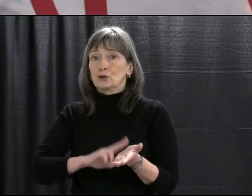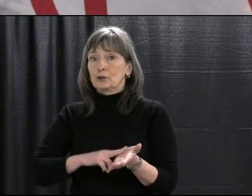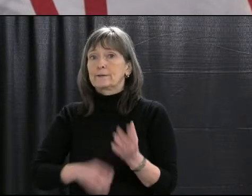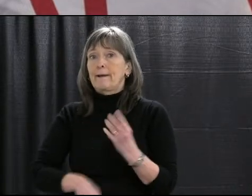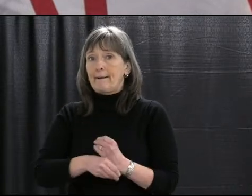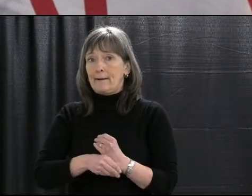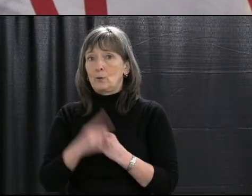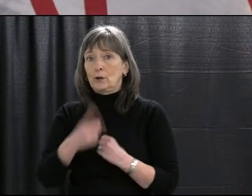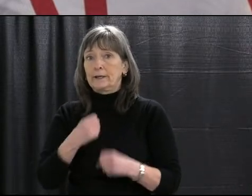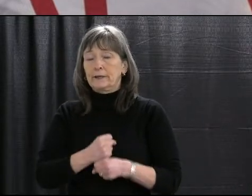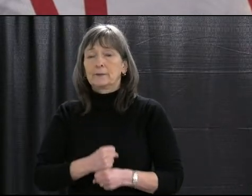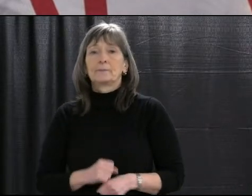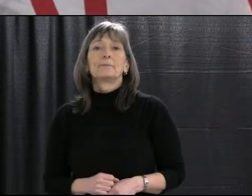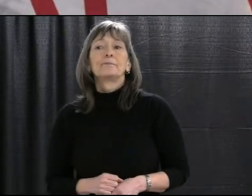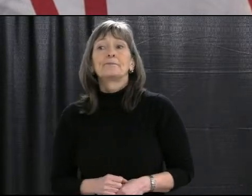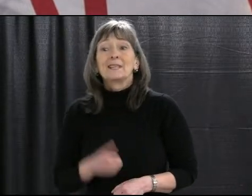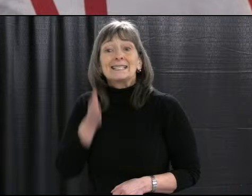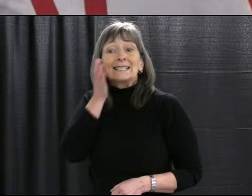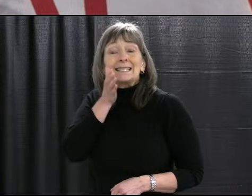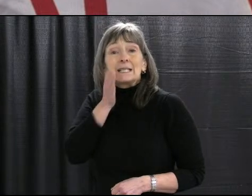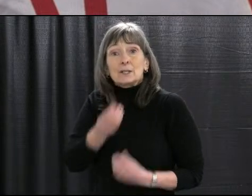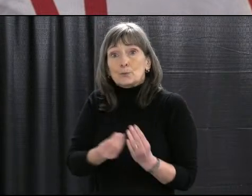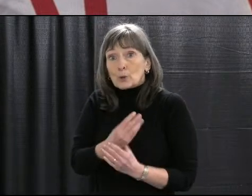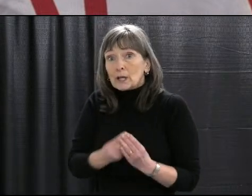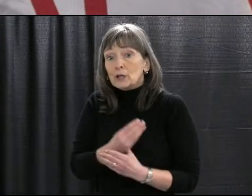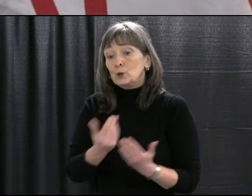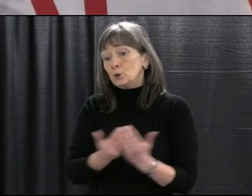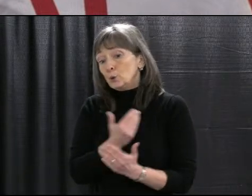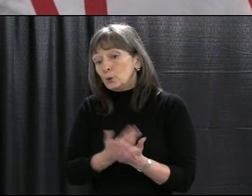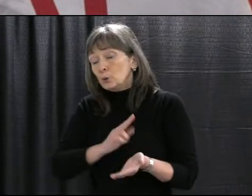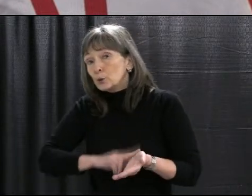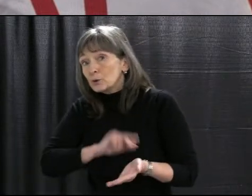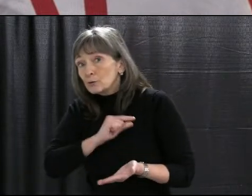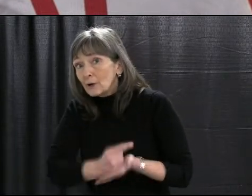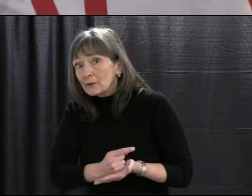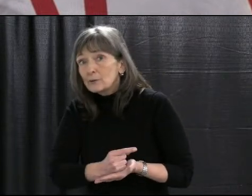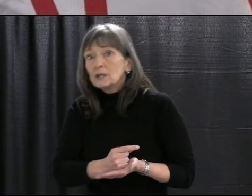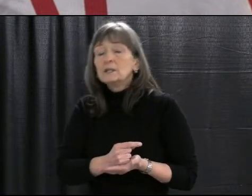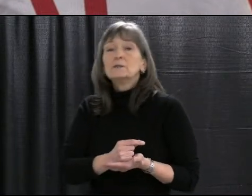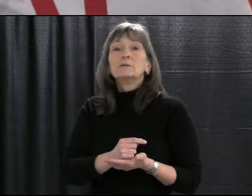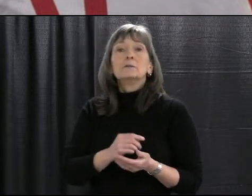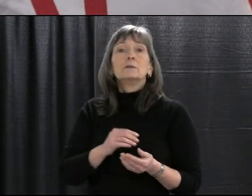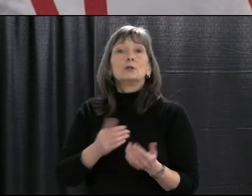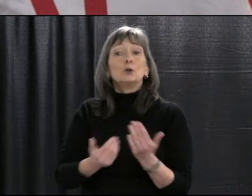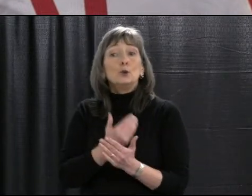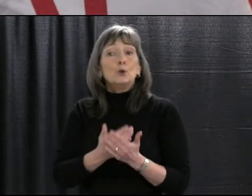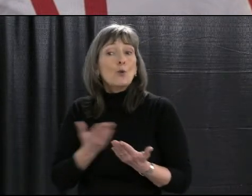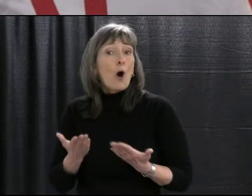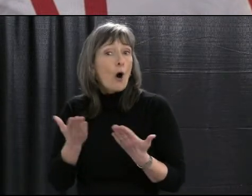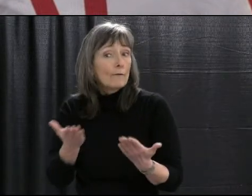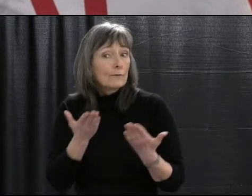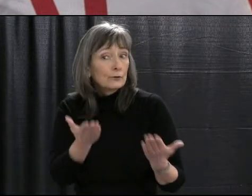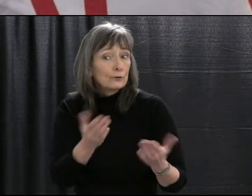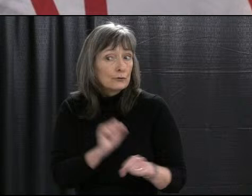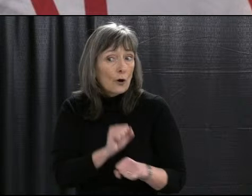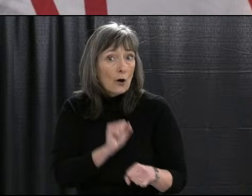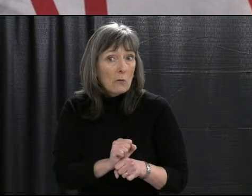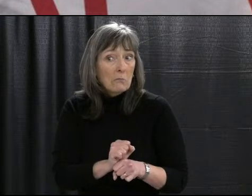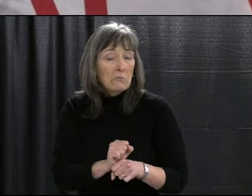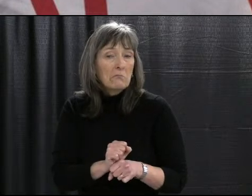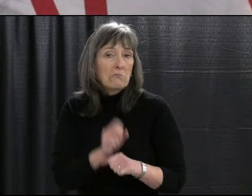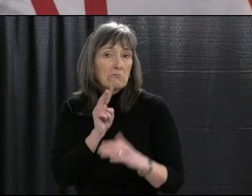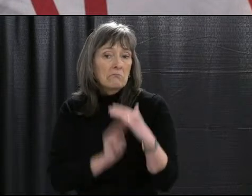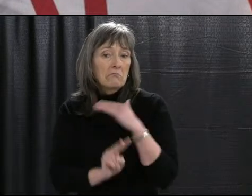With new graduating classes this spring and job offers made to upcoming graduates, we anticipate that